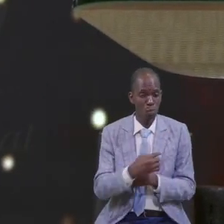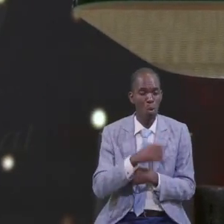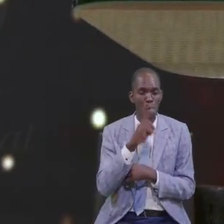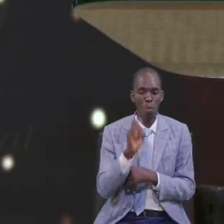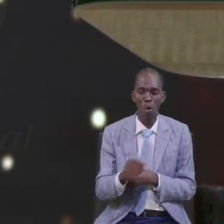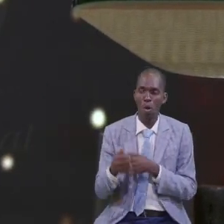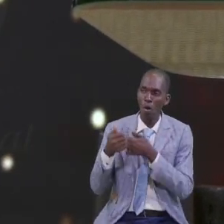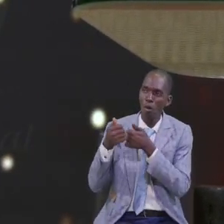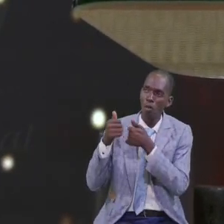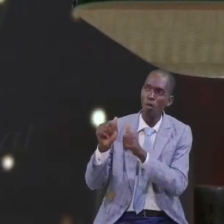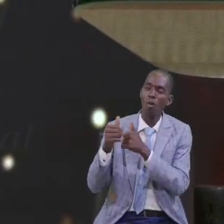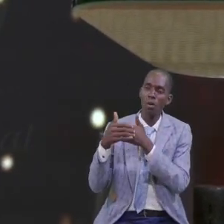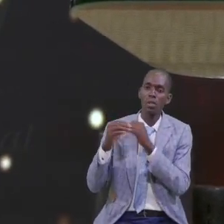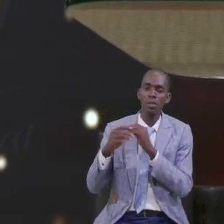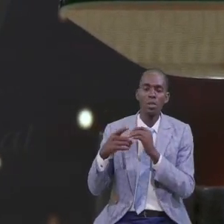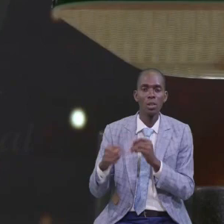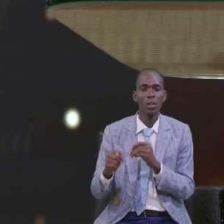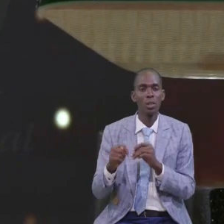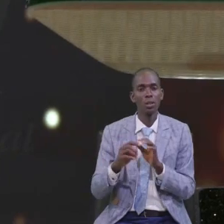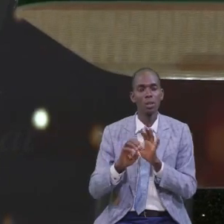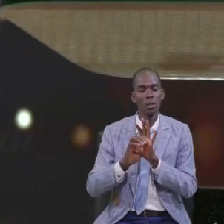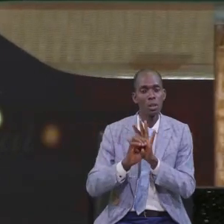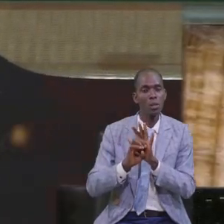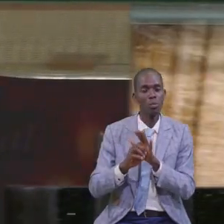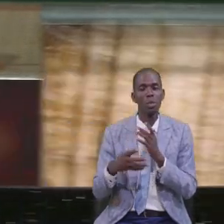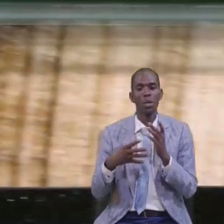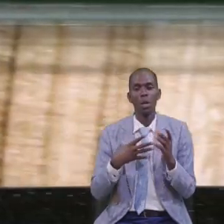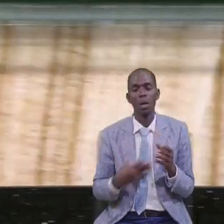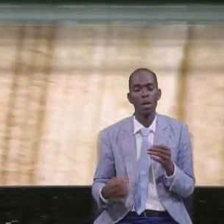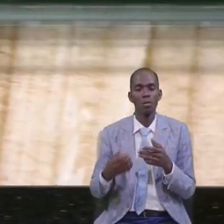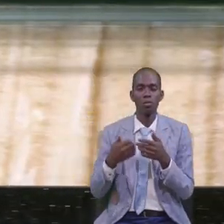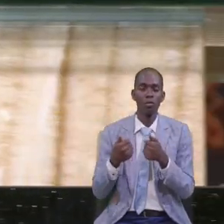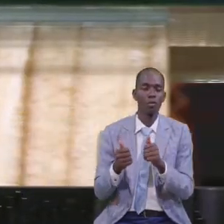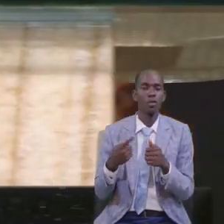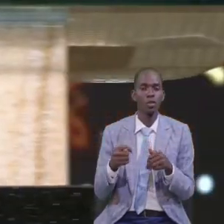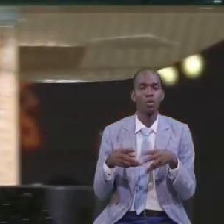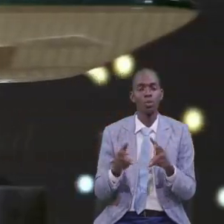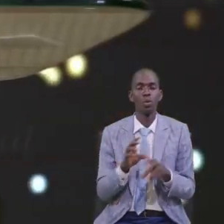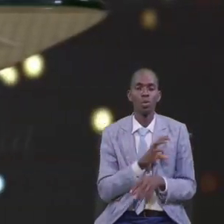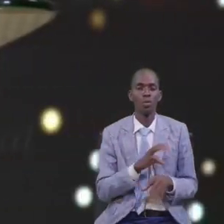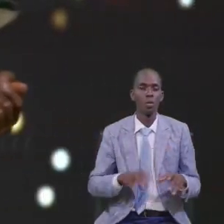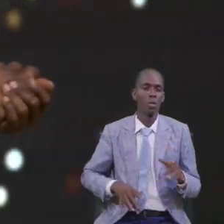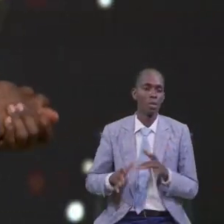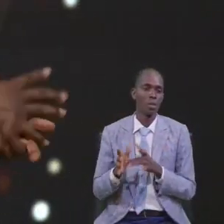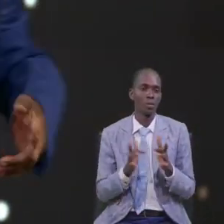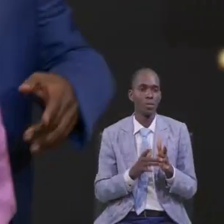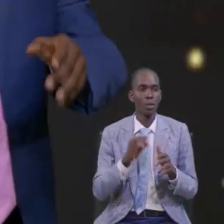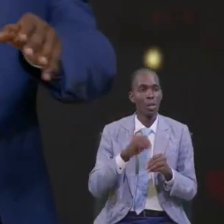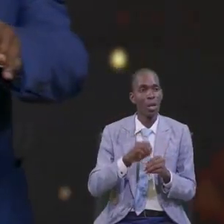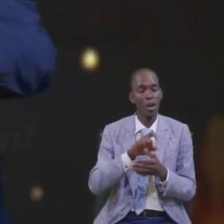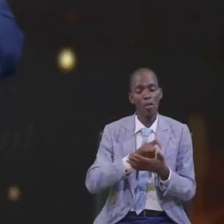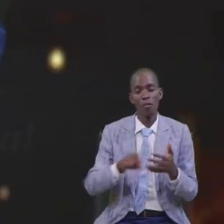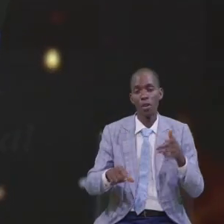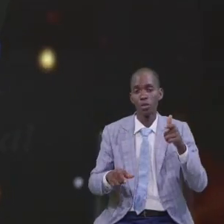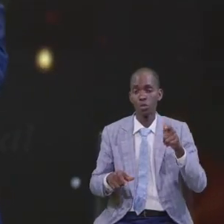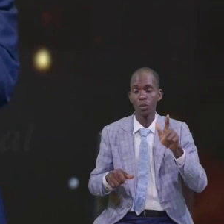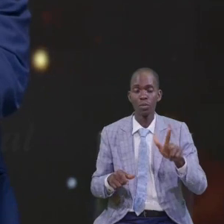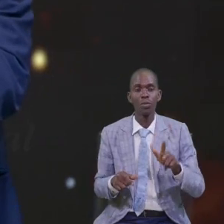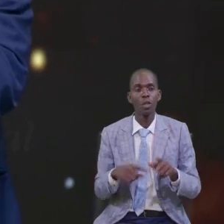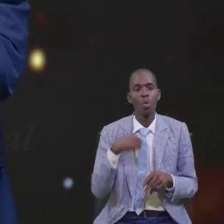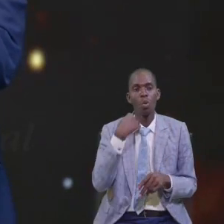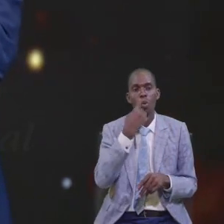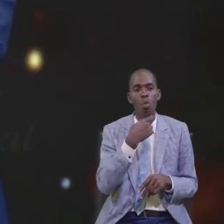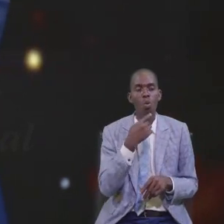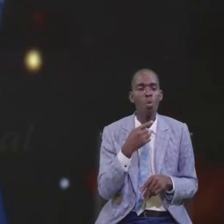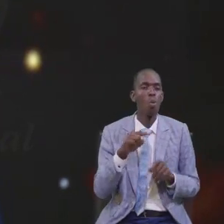after the steps of the Lord Jesus Christ. Verse 23. In verse 23, who